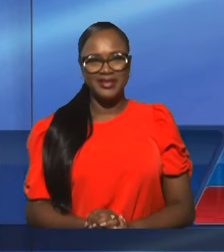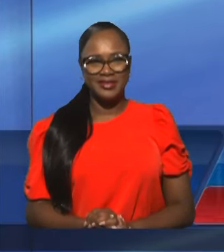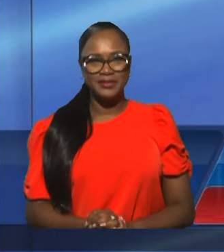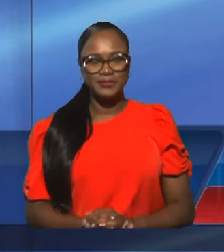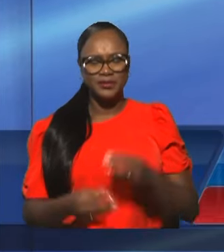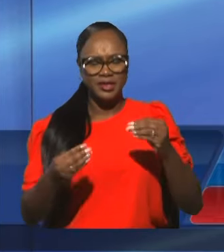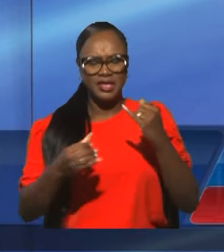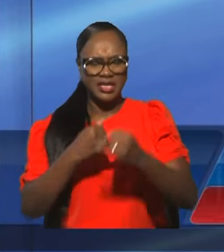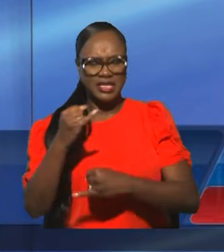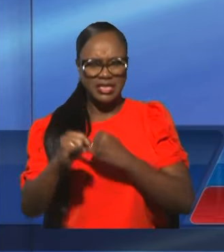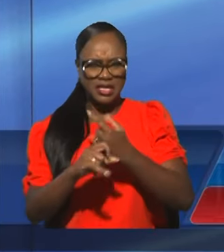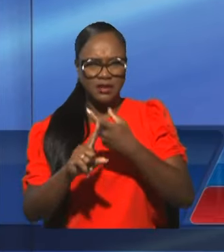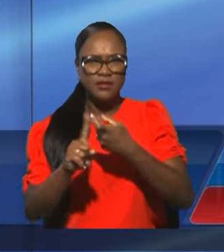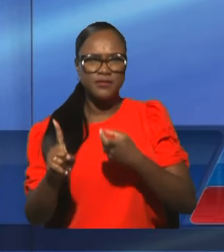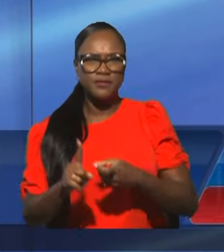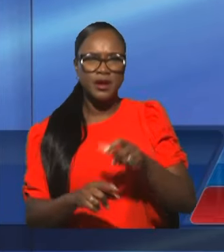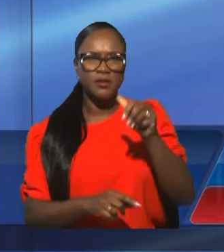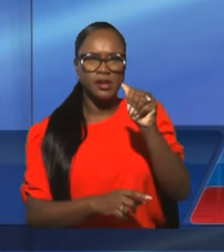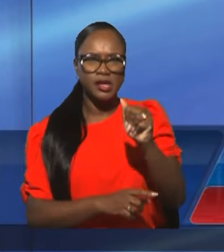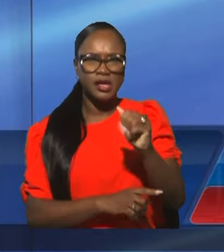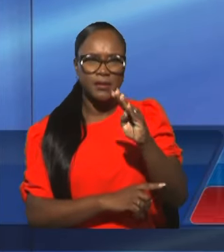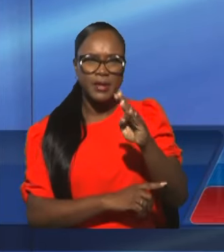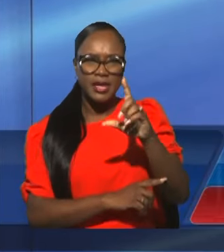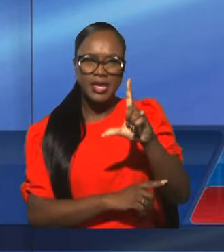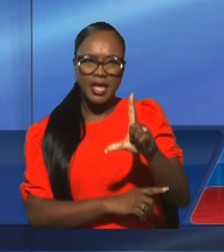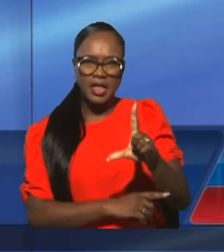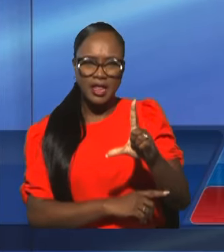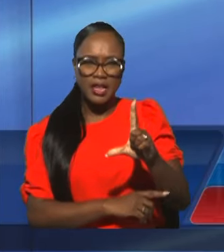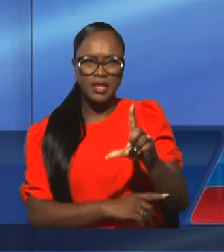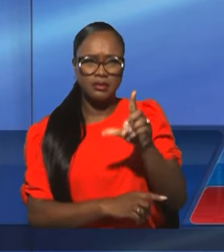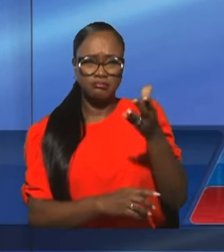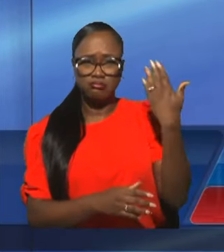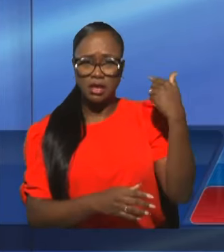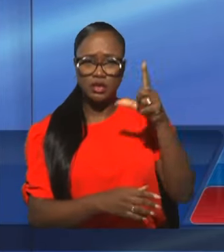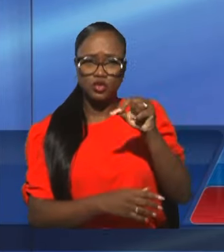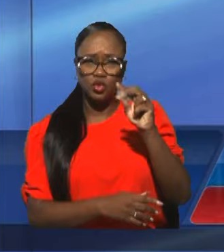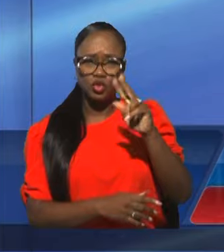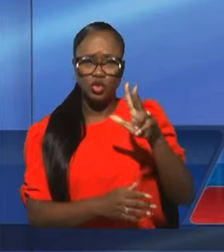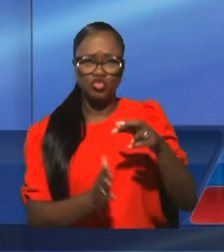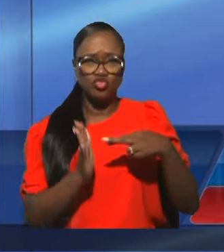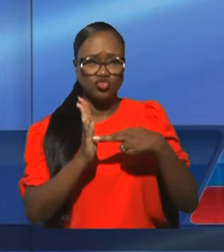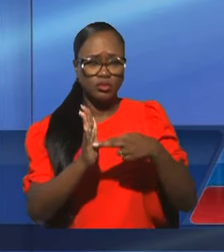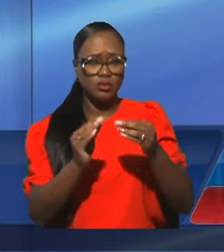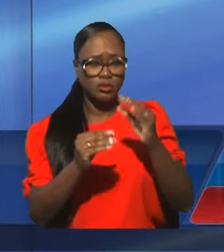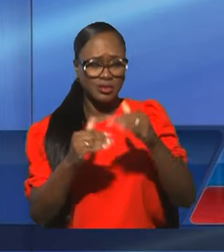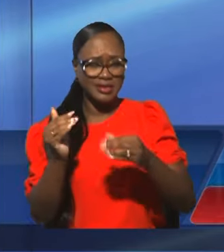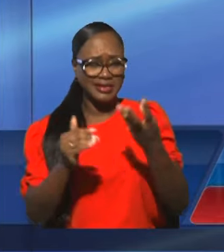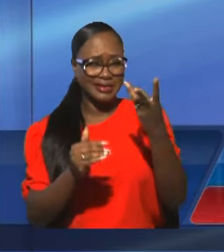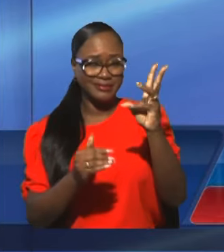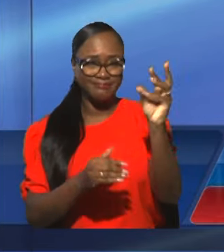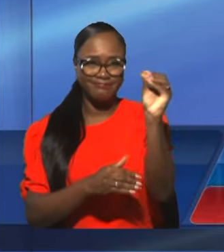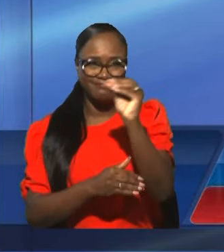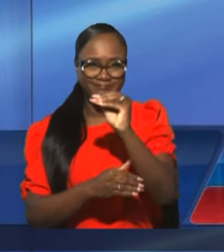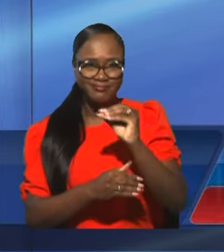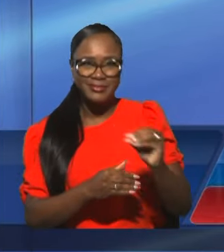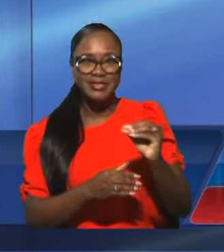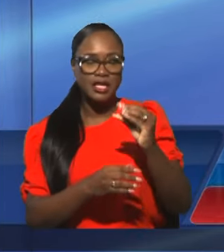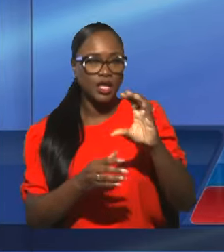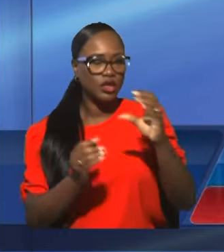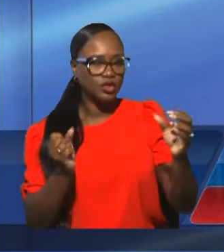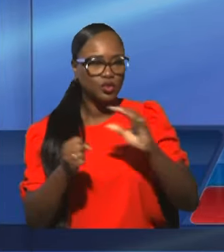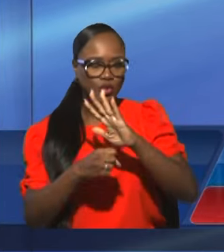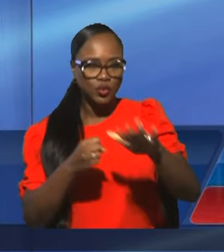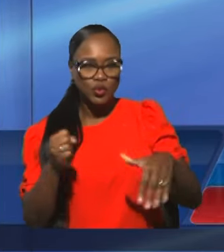exports from Associated Brands Industries Limited, ABIL, in 2023 represented over 16% of the